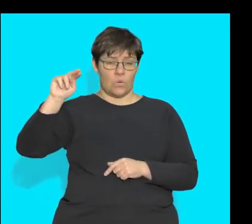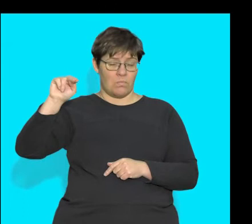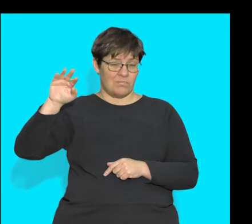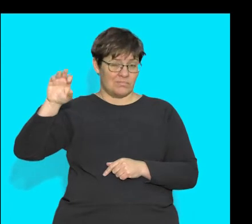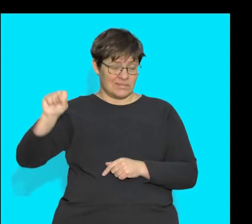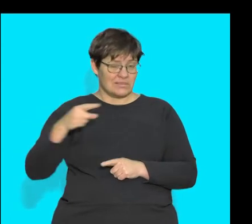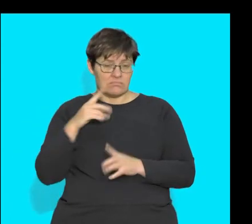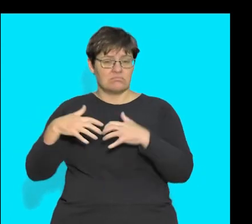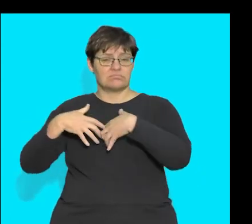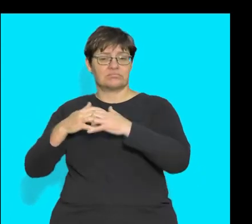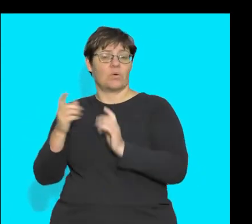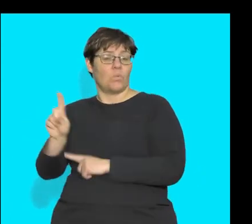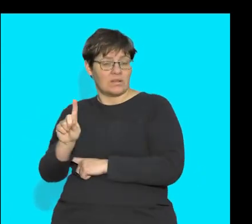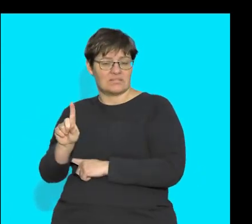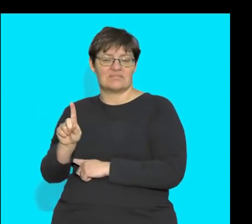proteins.